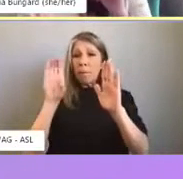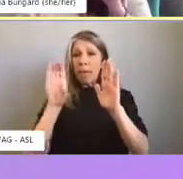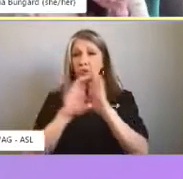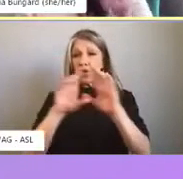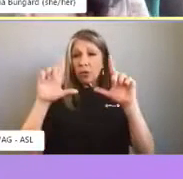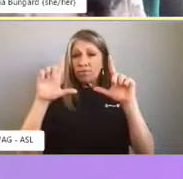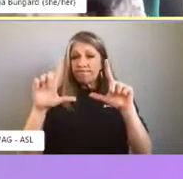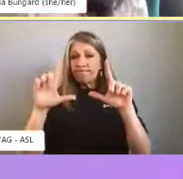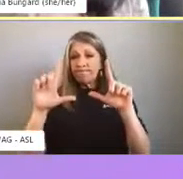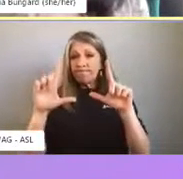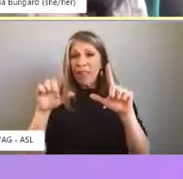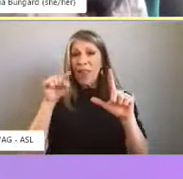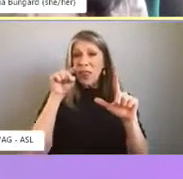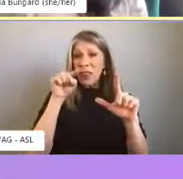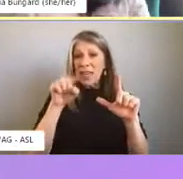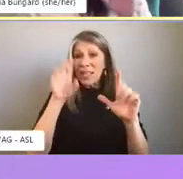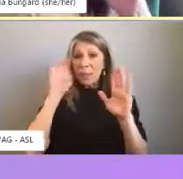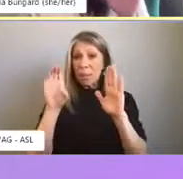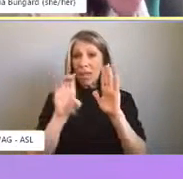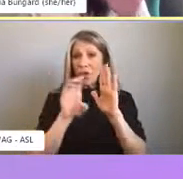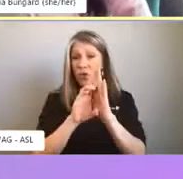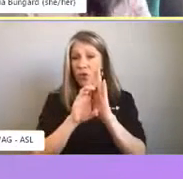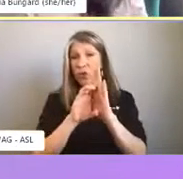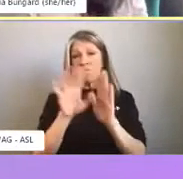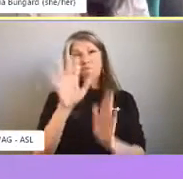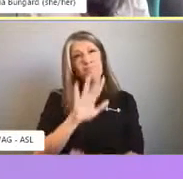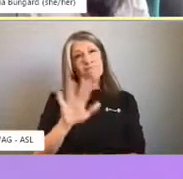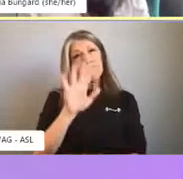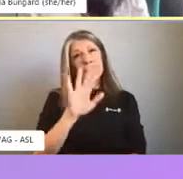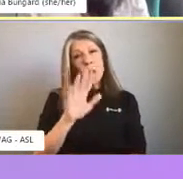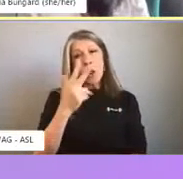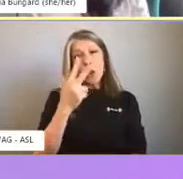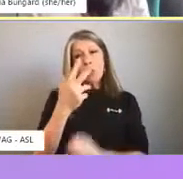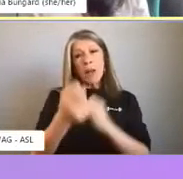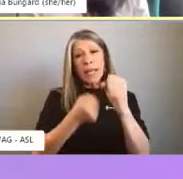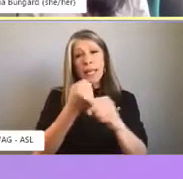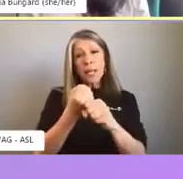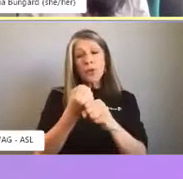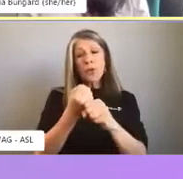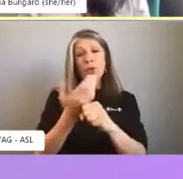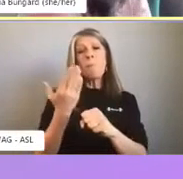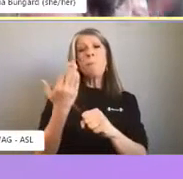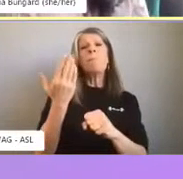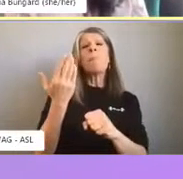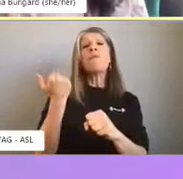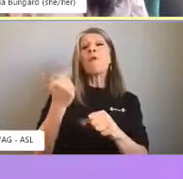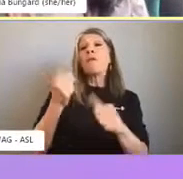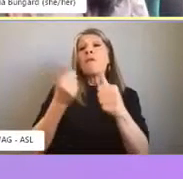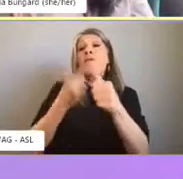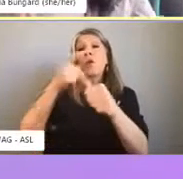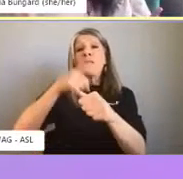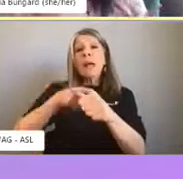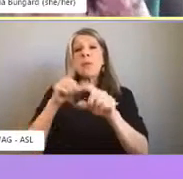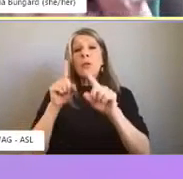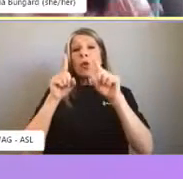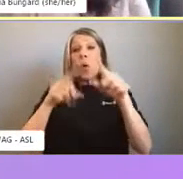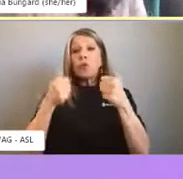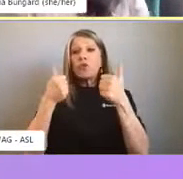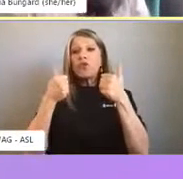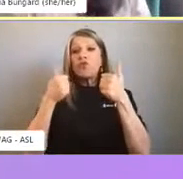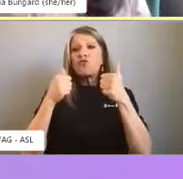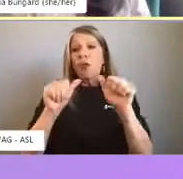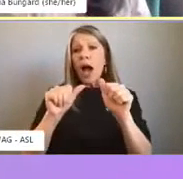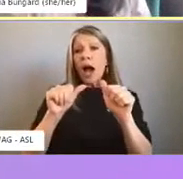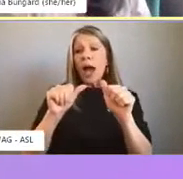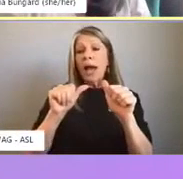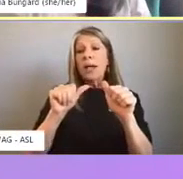is this picture was taken approximately 3 years before the first time they were going to try to code me as